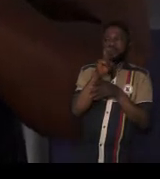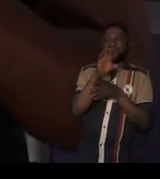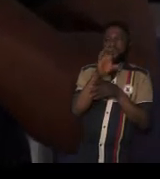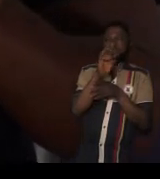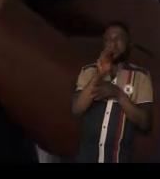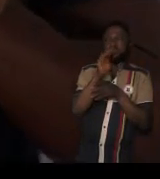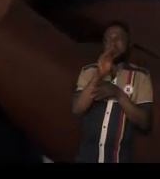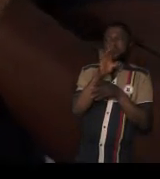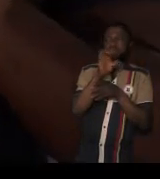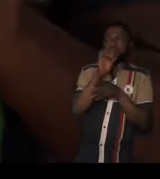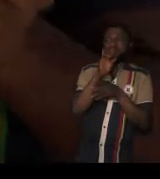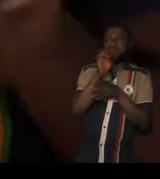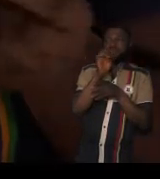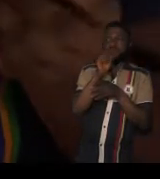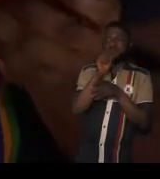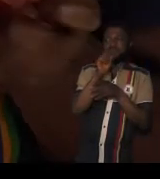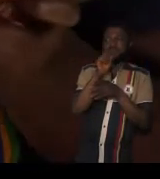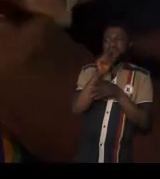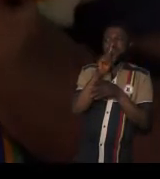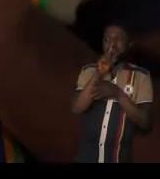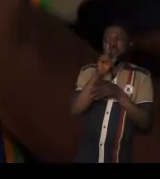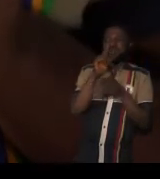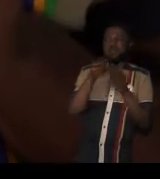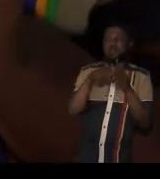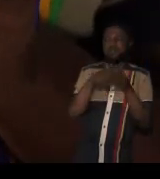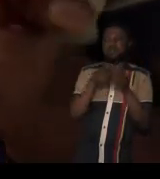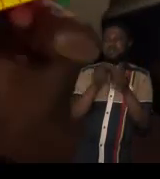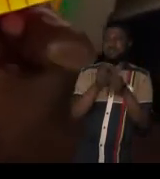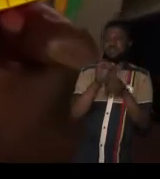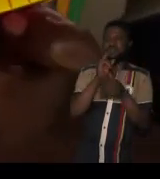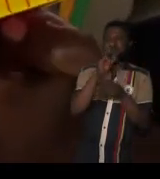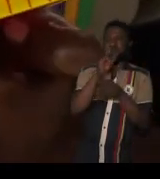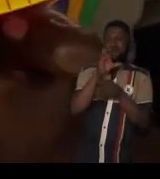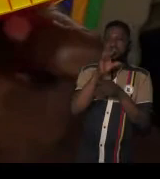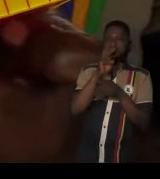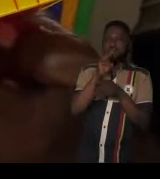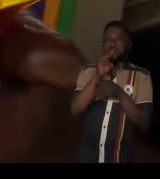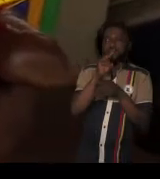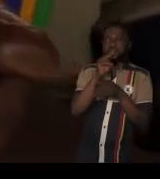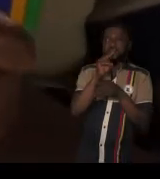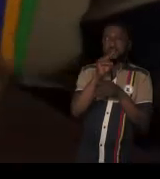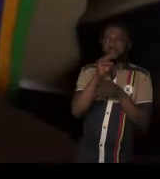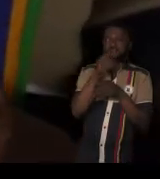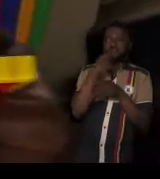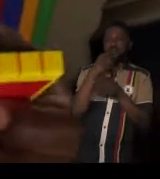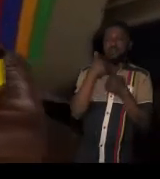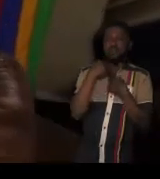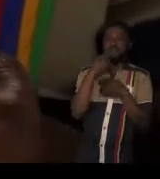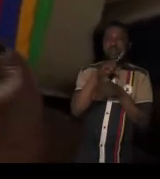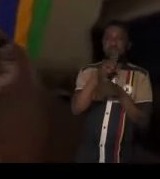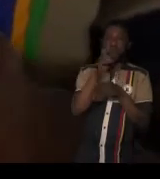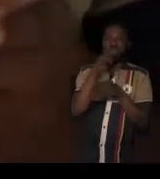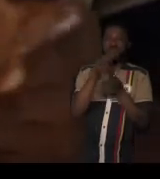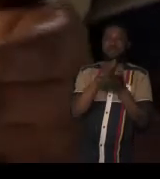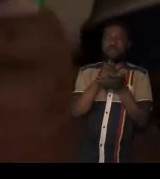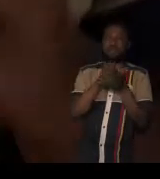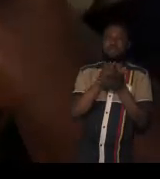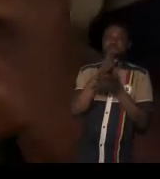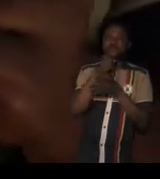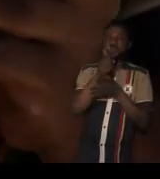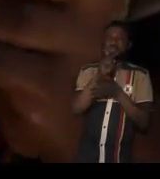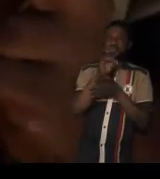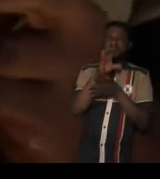centimeter cubes. Remember, the one I started with, the red one, is 1 centimeter cube. So we have 100 of that,